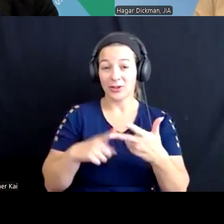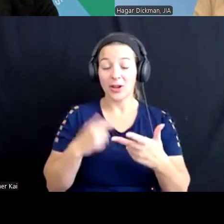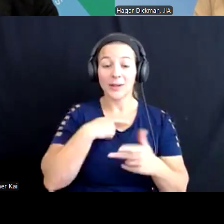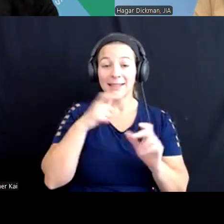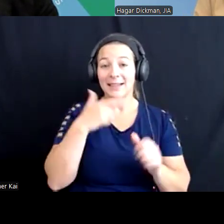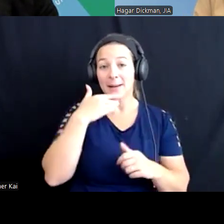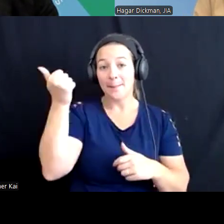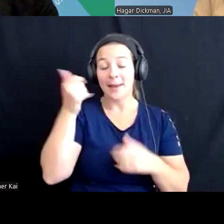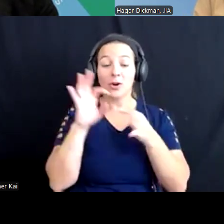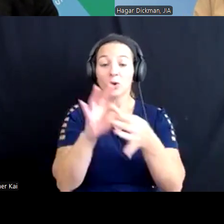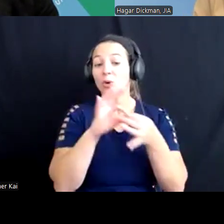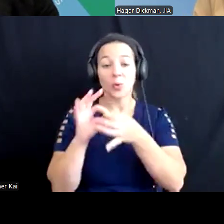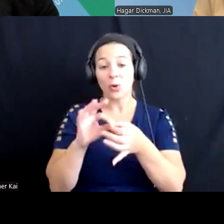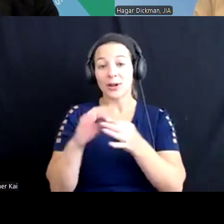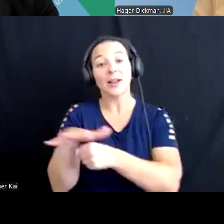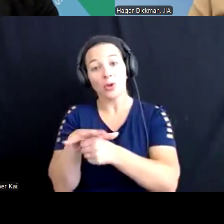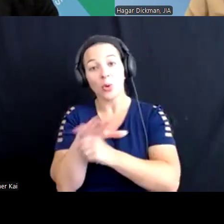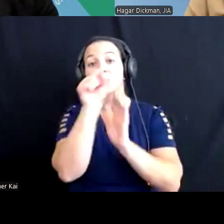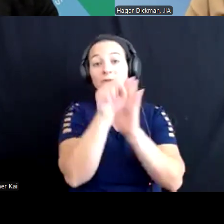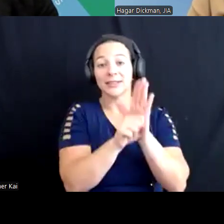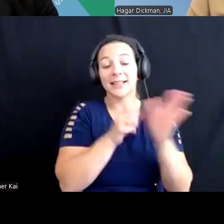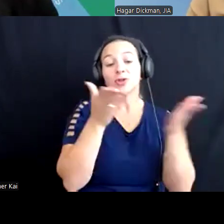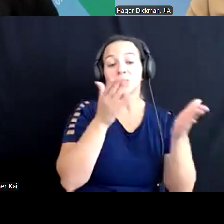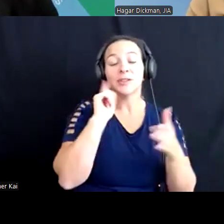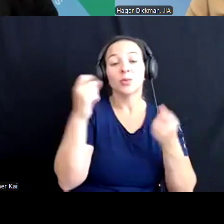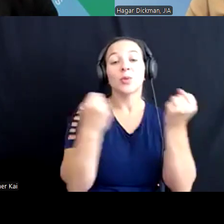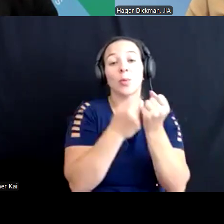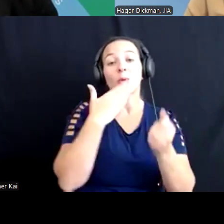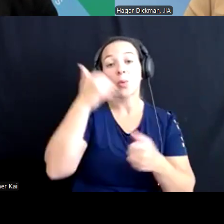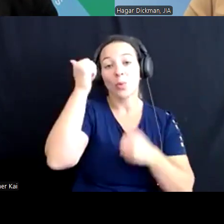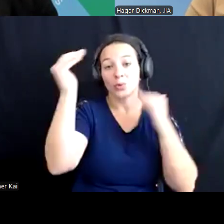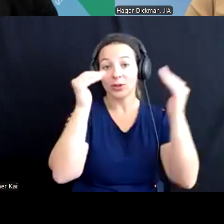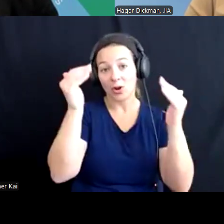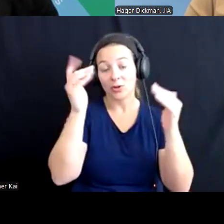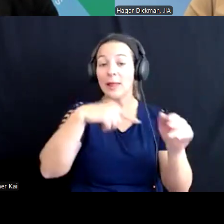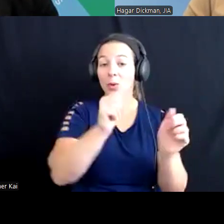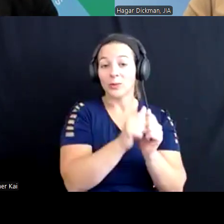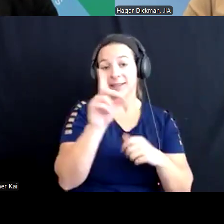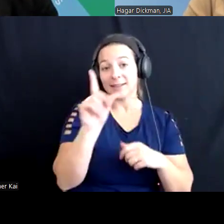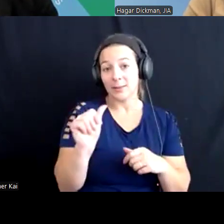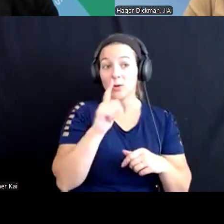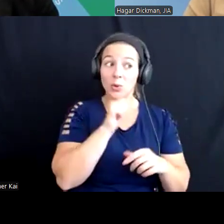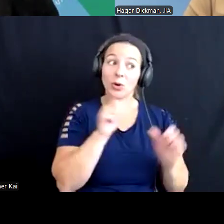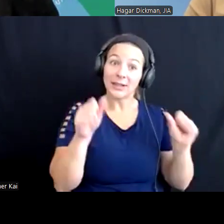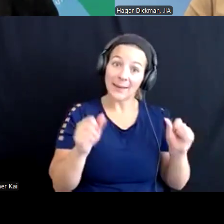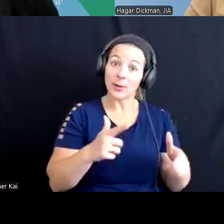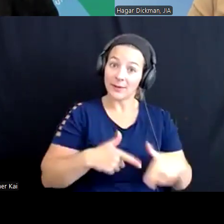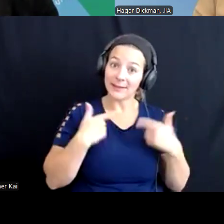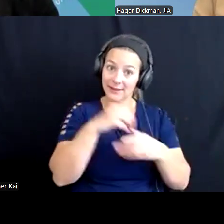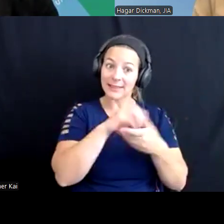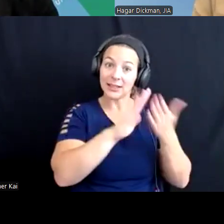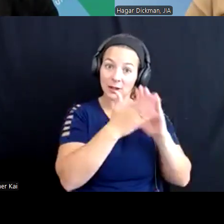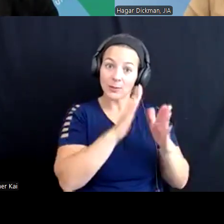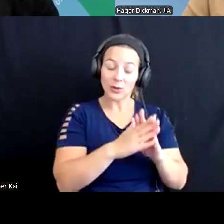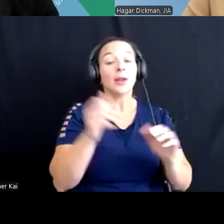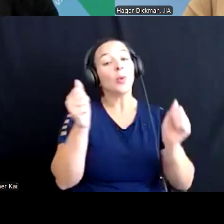coordinate local and state services to support older adults and those with disabilities who can live in the community with needed